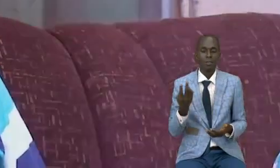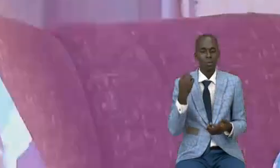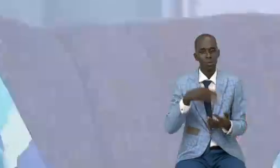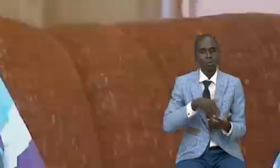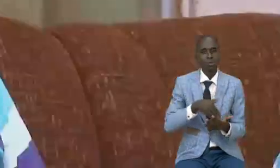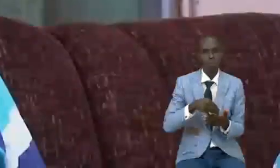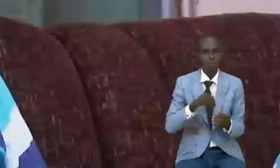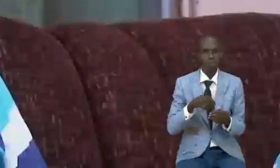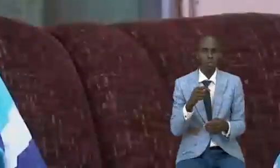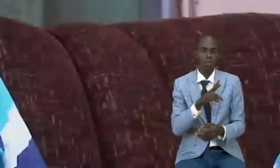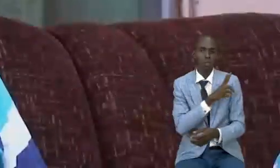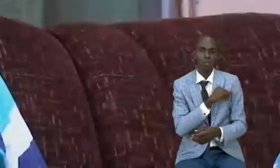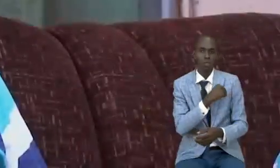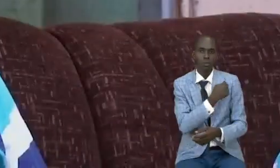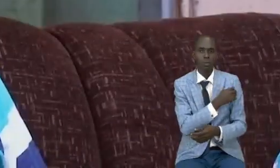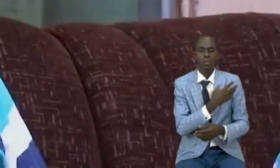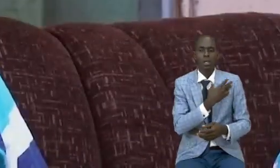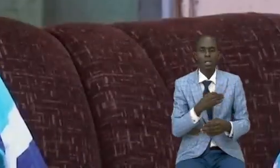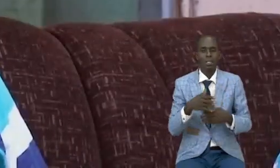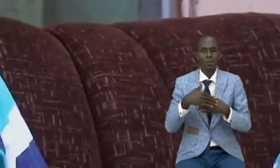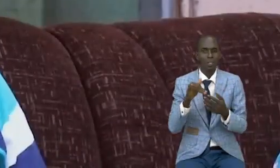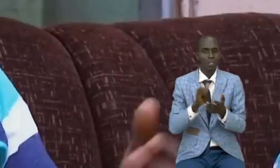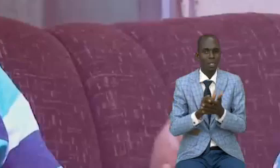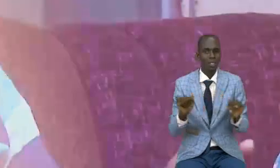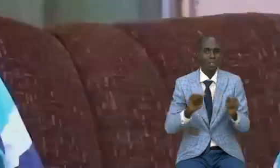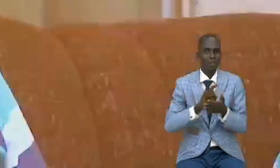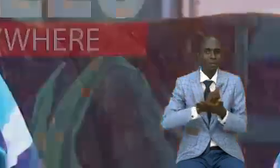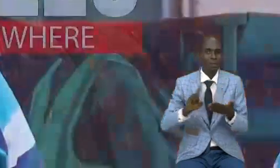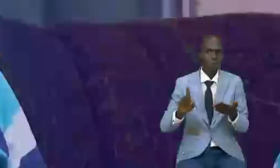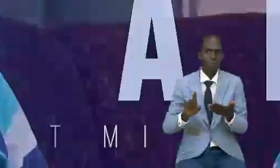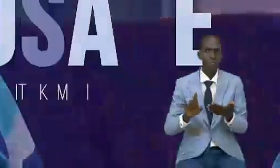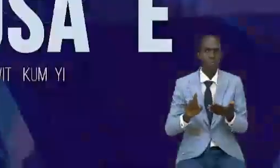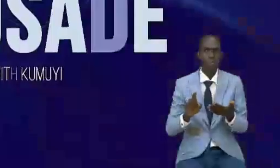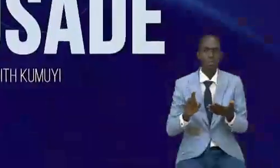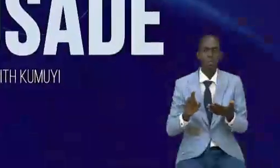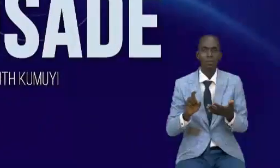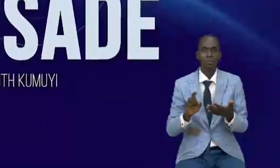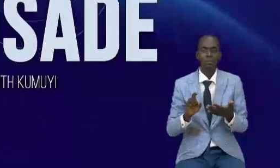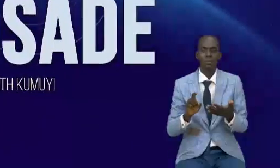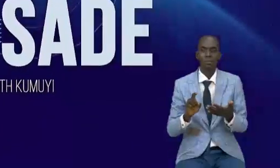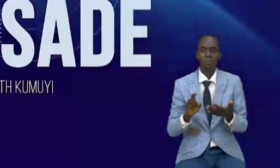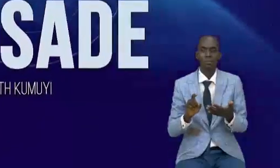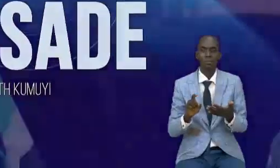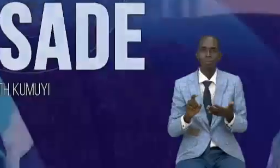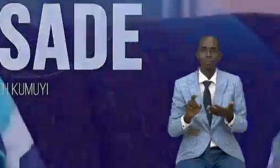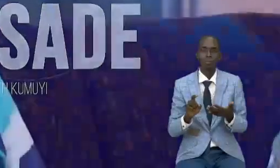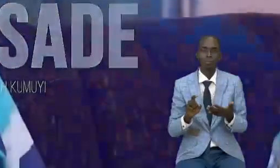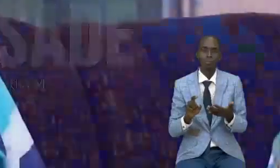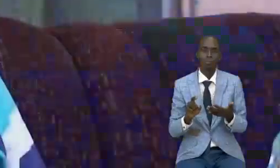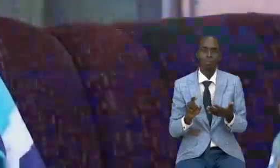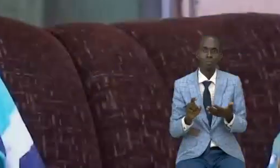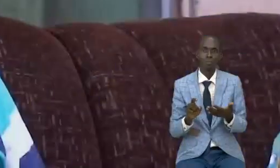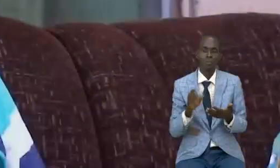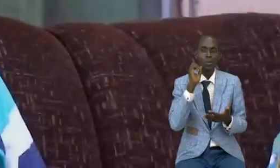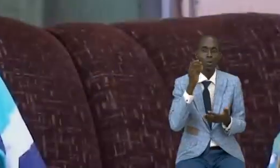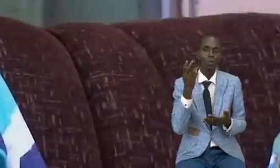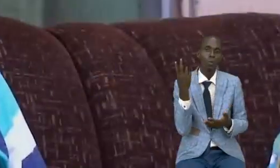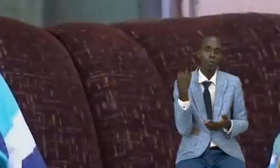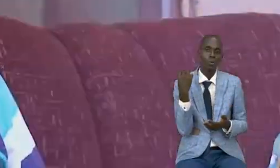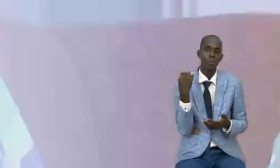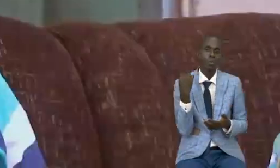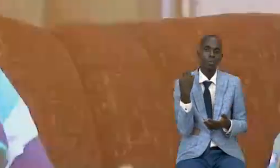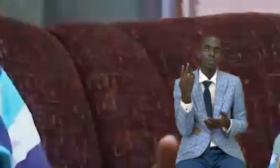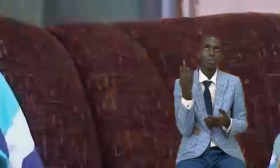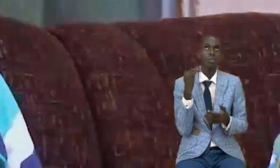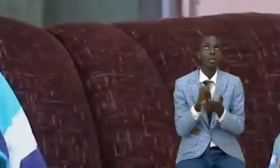hospital. Then after that week, I joined Global Crusade. That was in